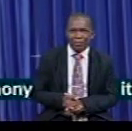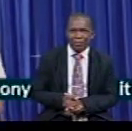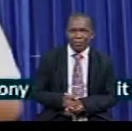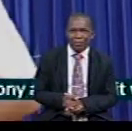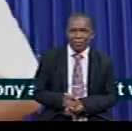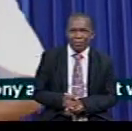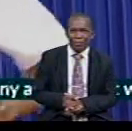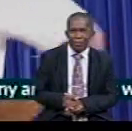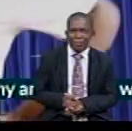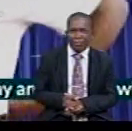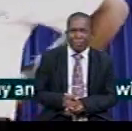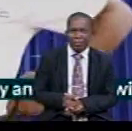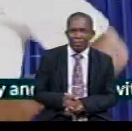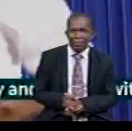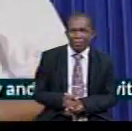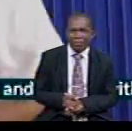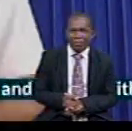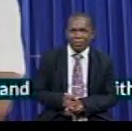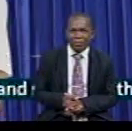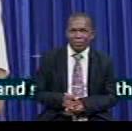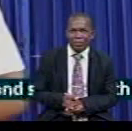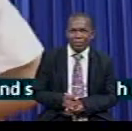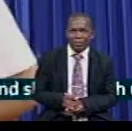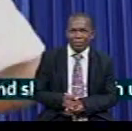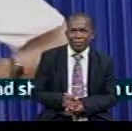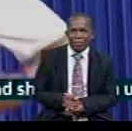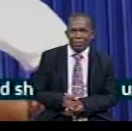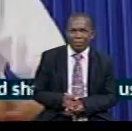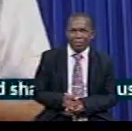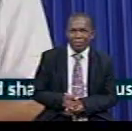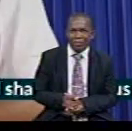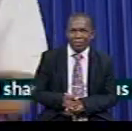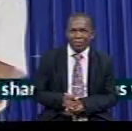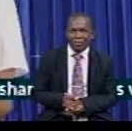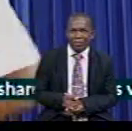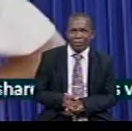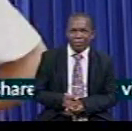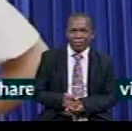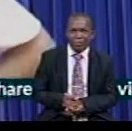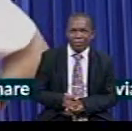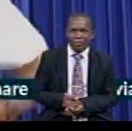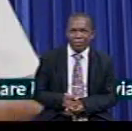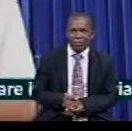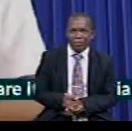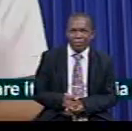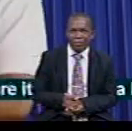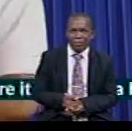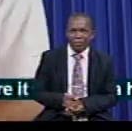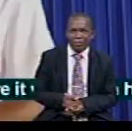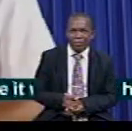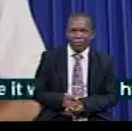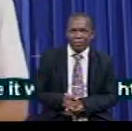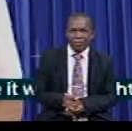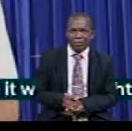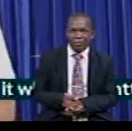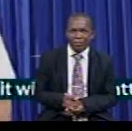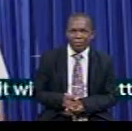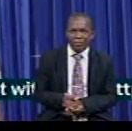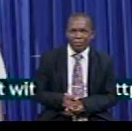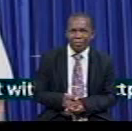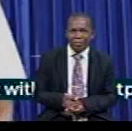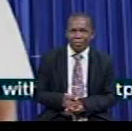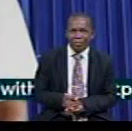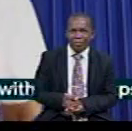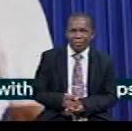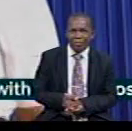Ya, oh no, I didn't know me, your frumo, nini, now, come to me, family, son, come here for to send me to me, me, your frumo. Ti se nyame adu me radia sa me ya weni ade